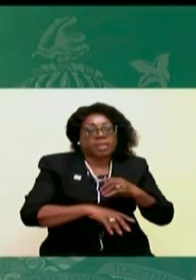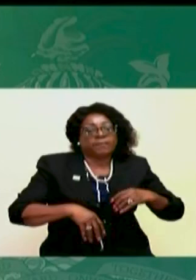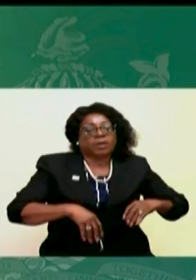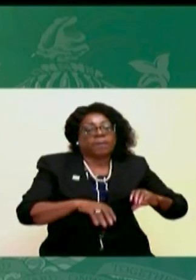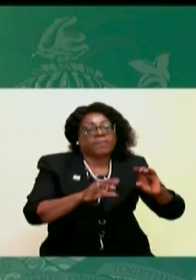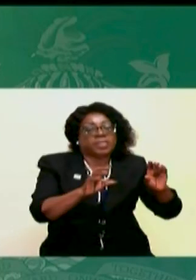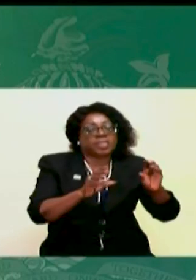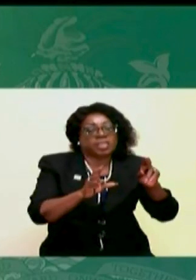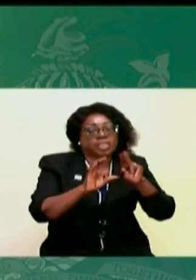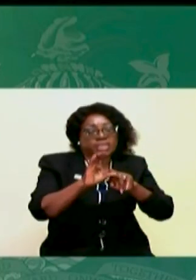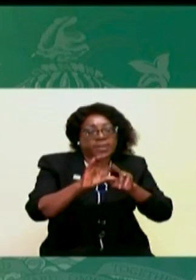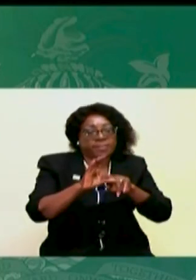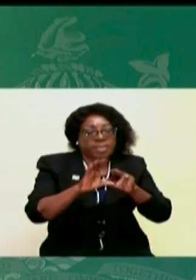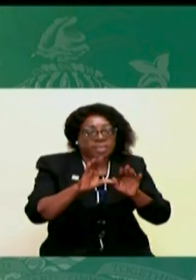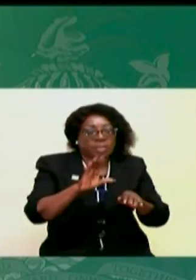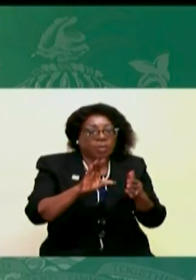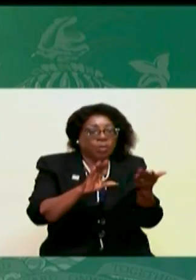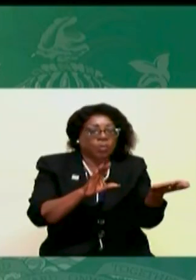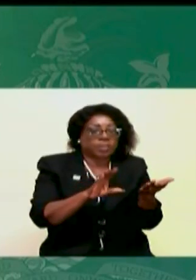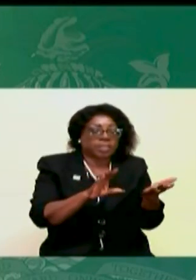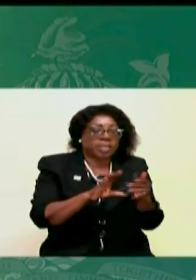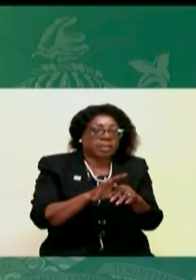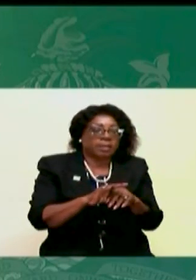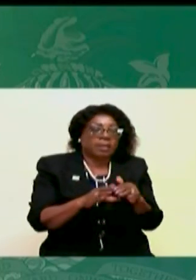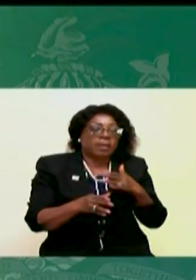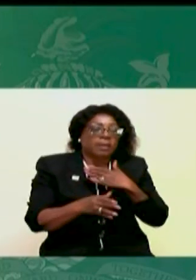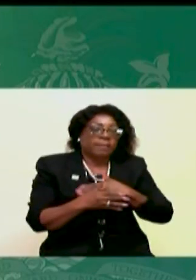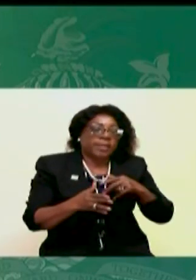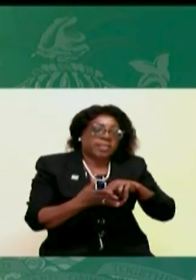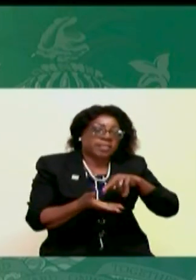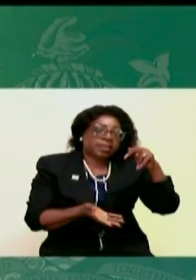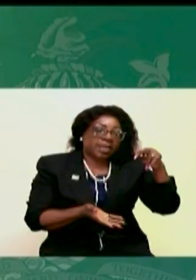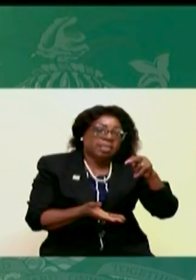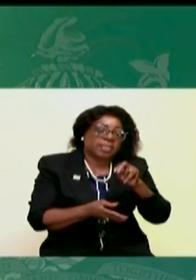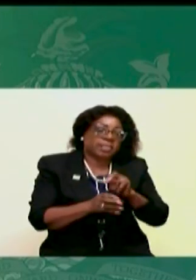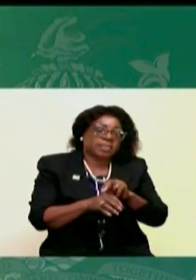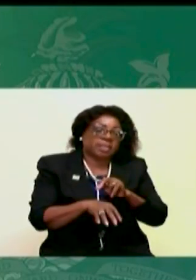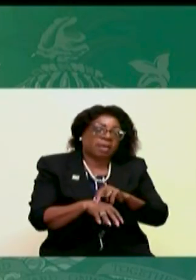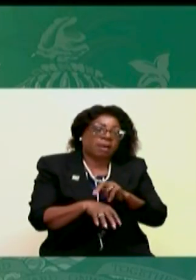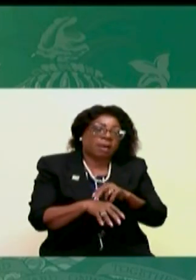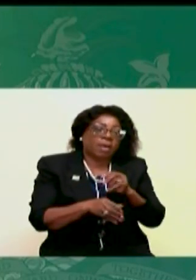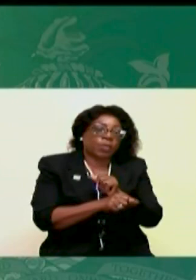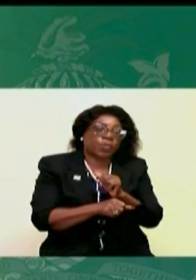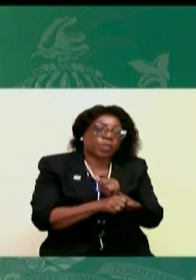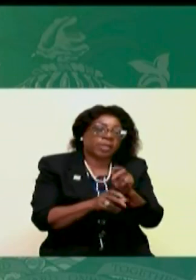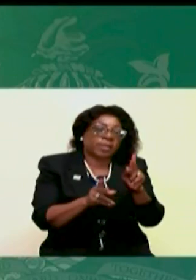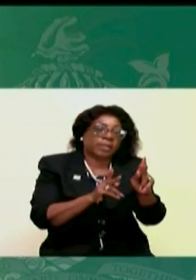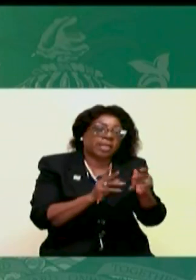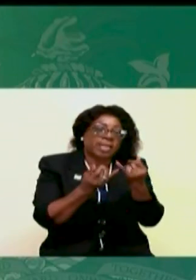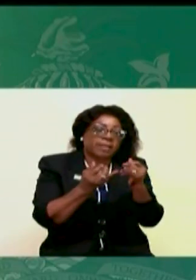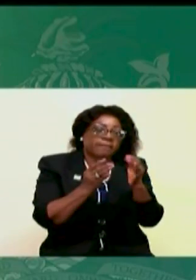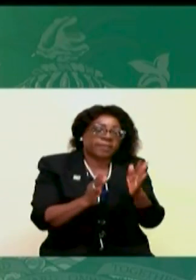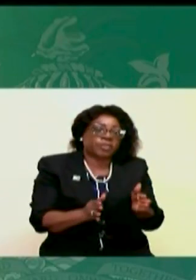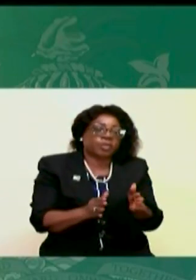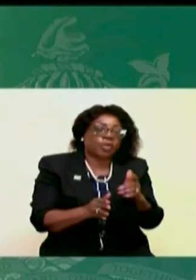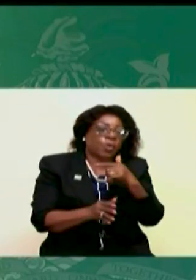Lenny Bethel. We also have Desiree Clark for the commission. Please stand. These are the hardworking individuals who work with the